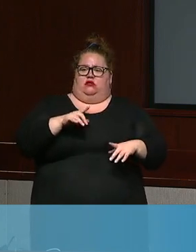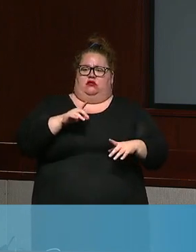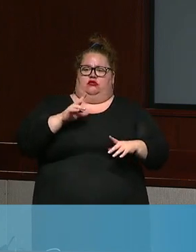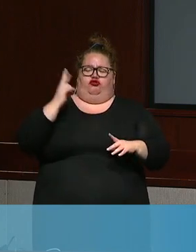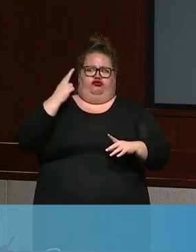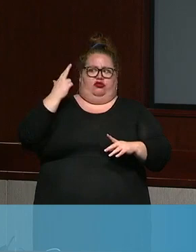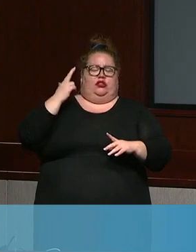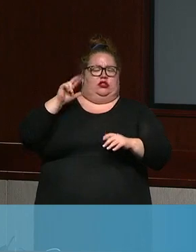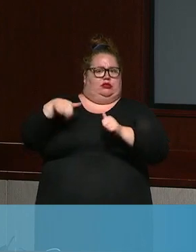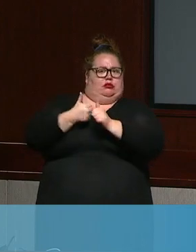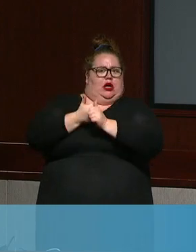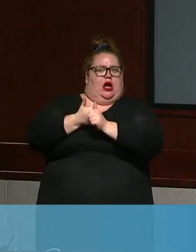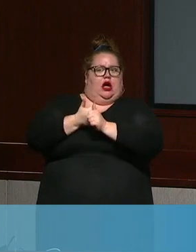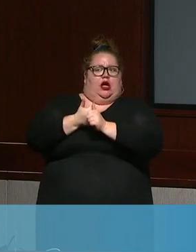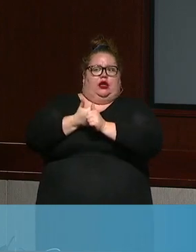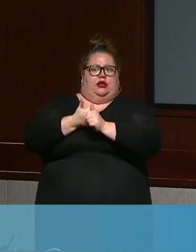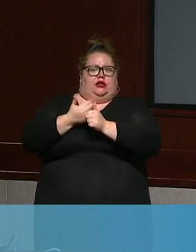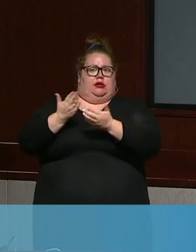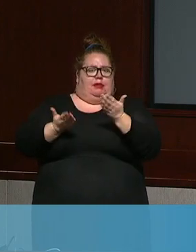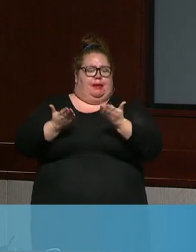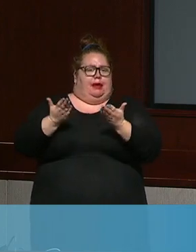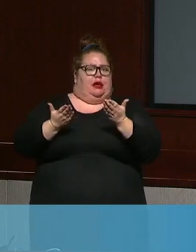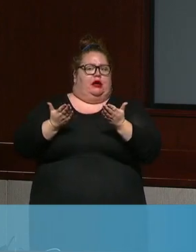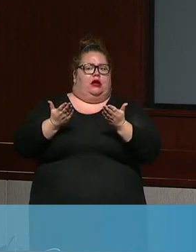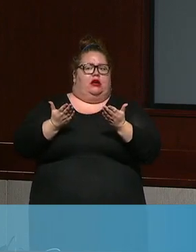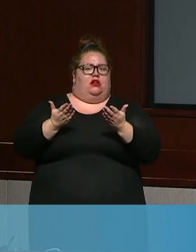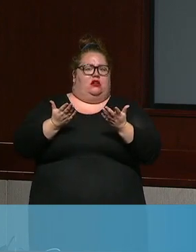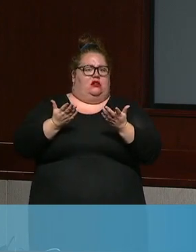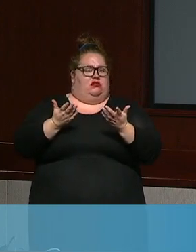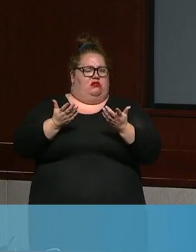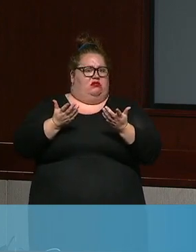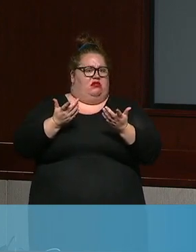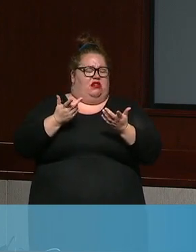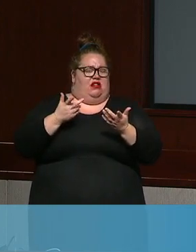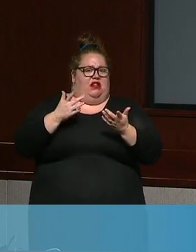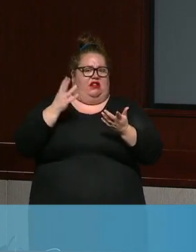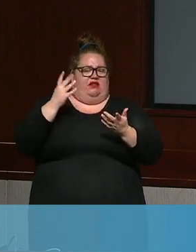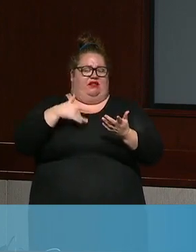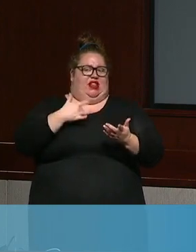County, neighboring counties as well, but can it be interpreted in that way?